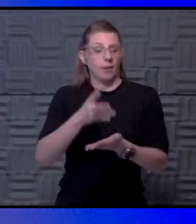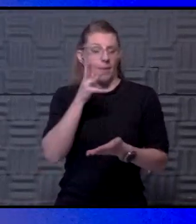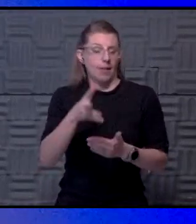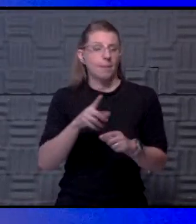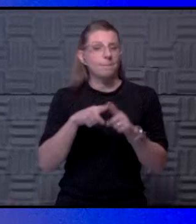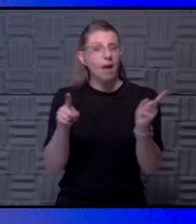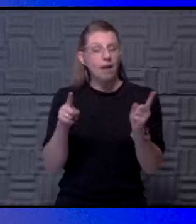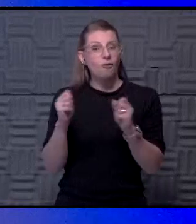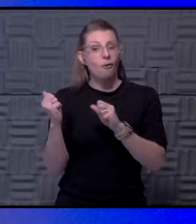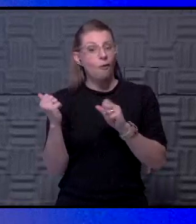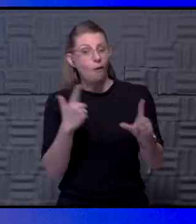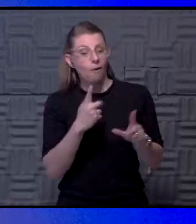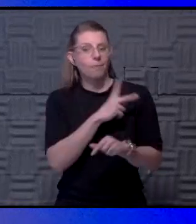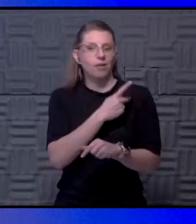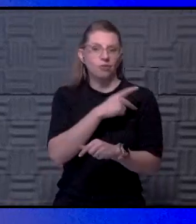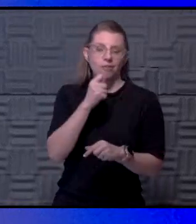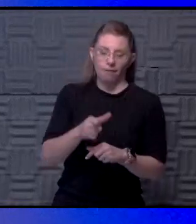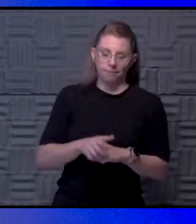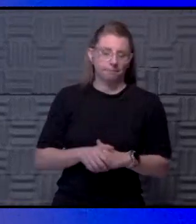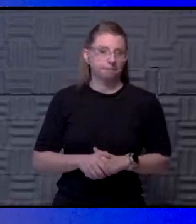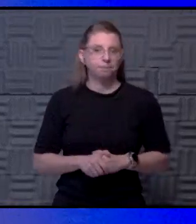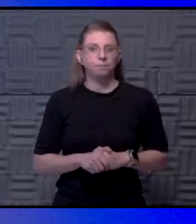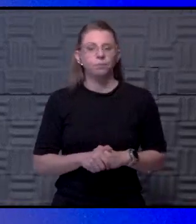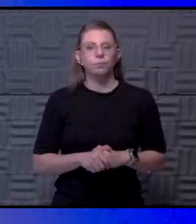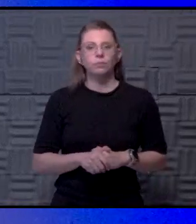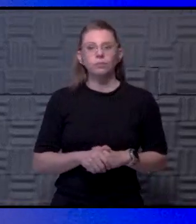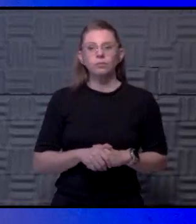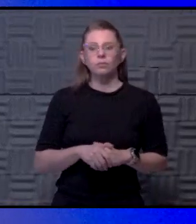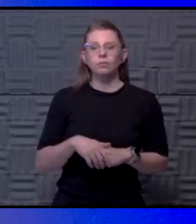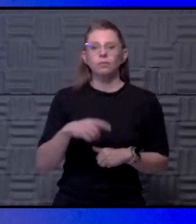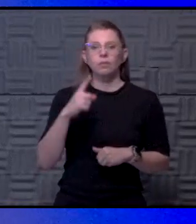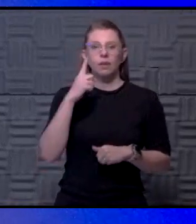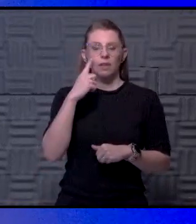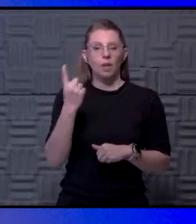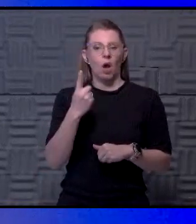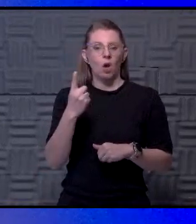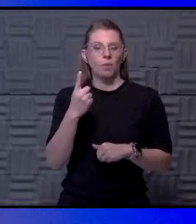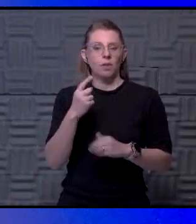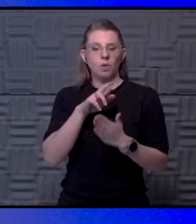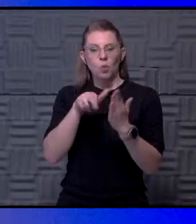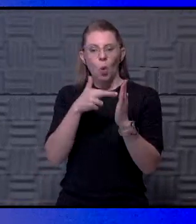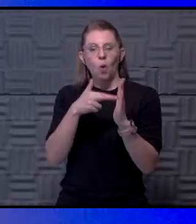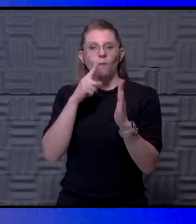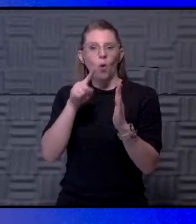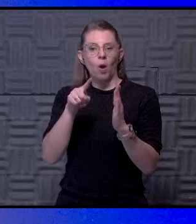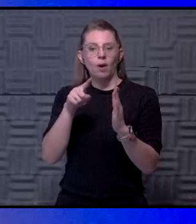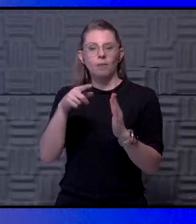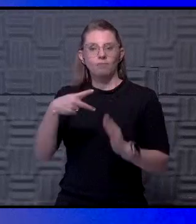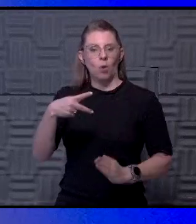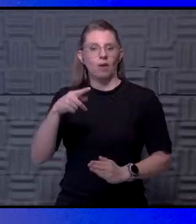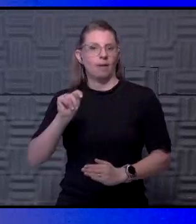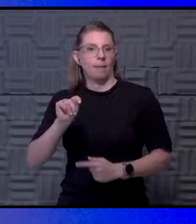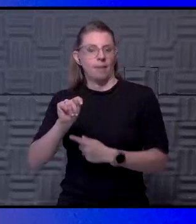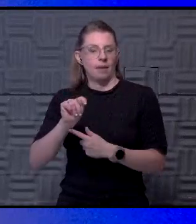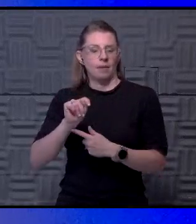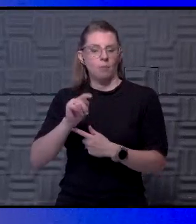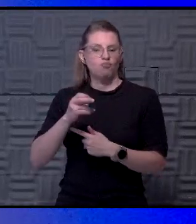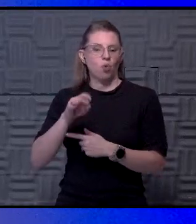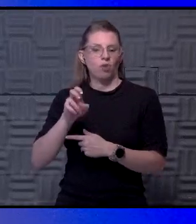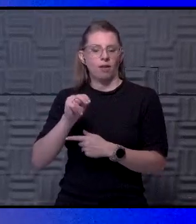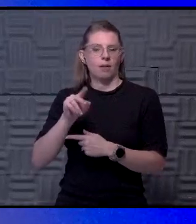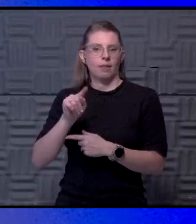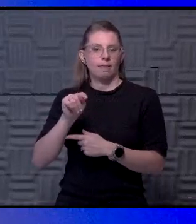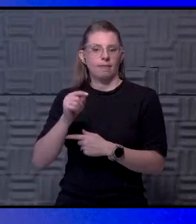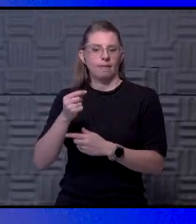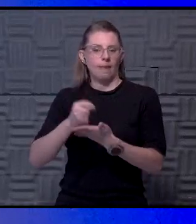not necessarily all patients. And so I think there'll always be a role for photon therapy, but I think there's an ever-growing role for